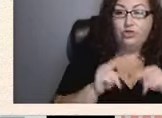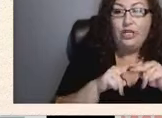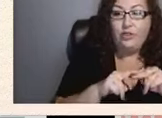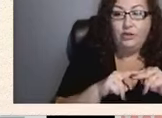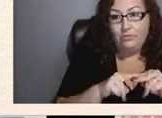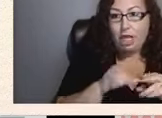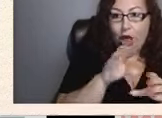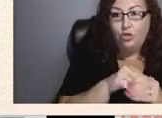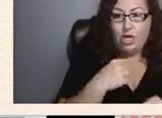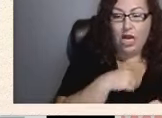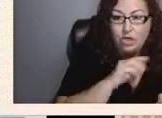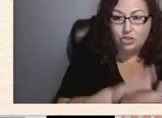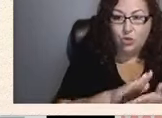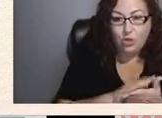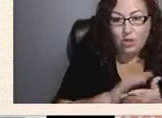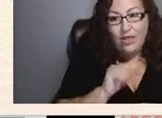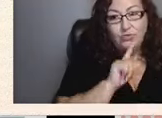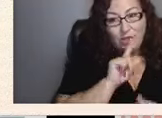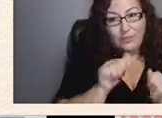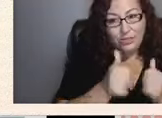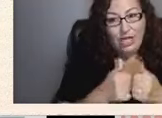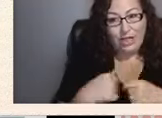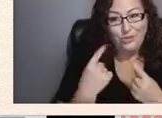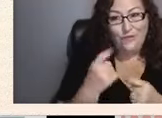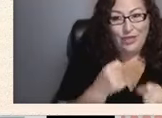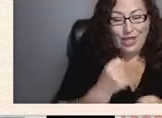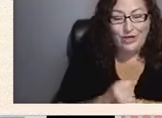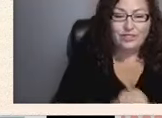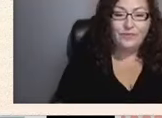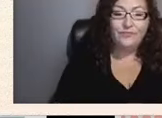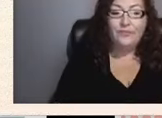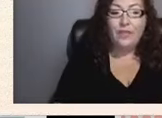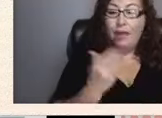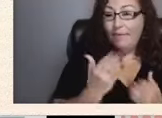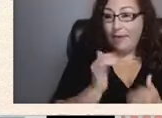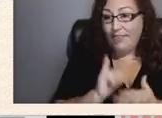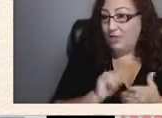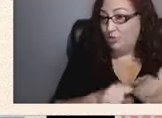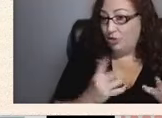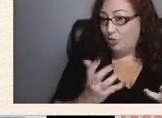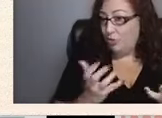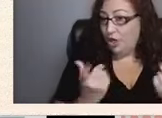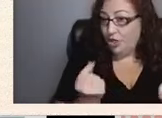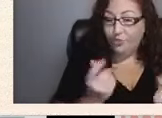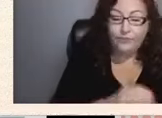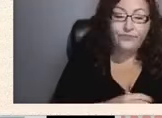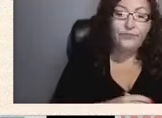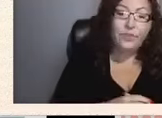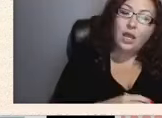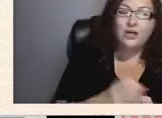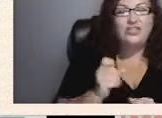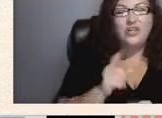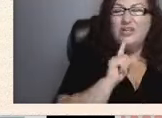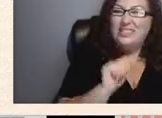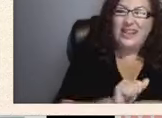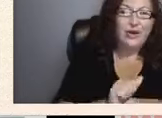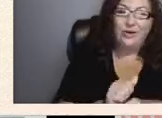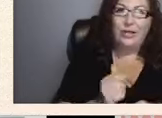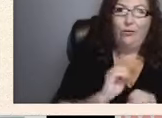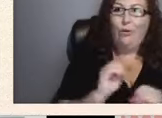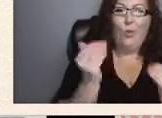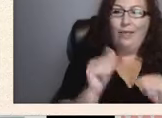and which has been really challenged over the years in passing. Maybe that's what you want to do. So it's literally limitless. You're going to